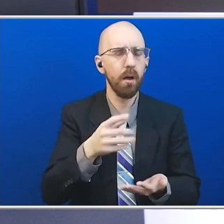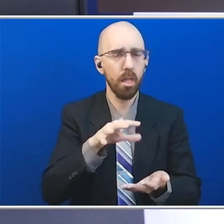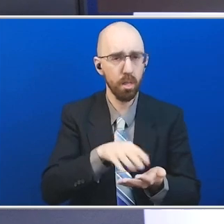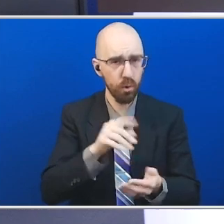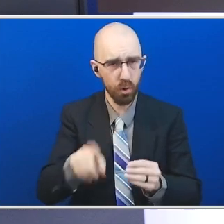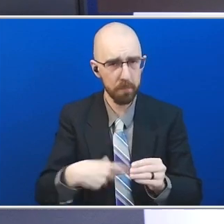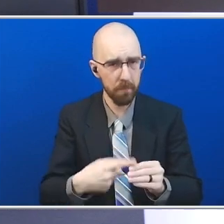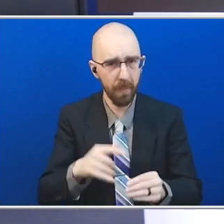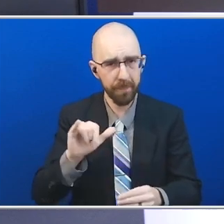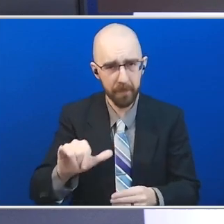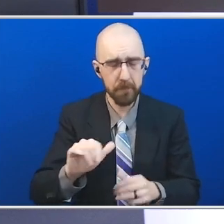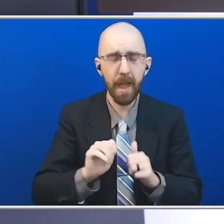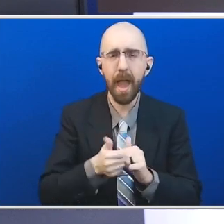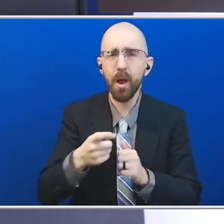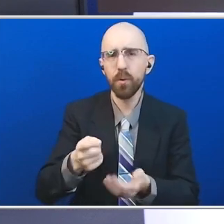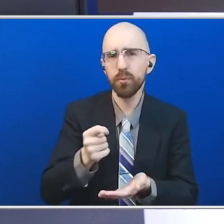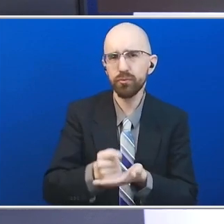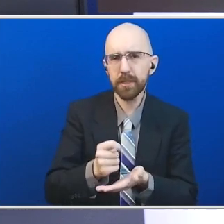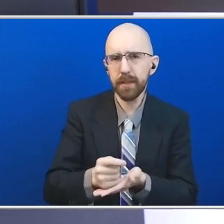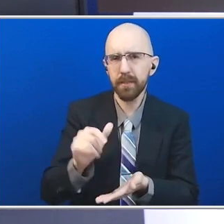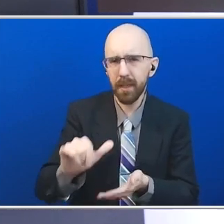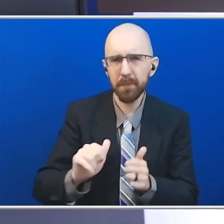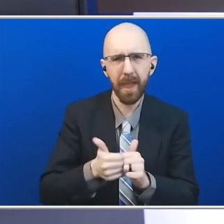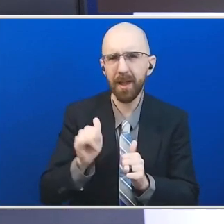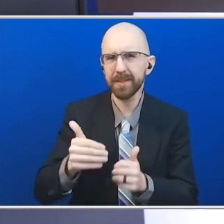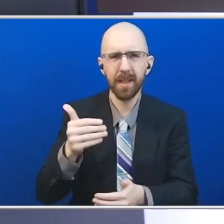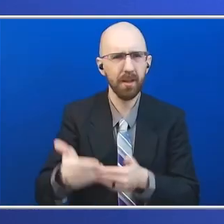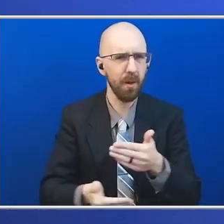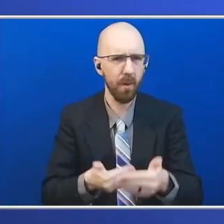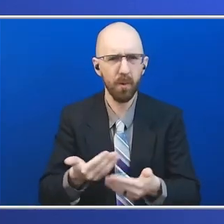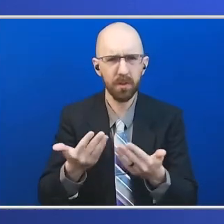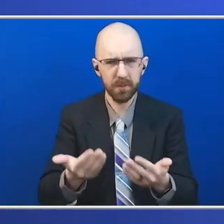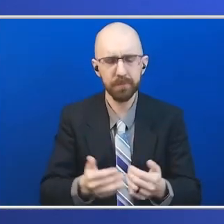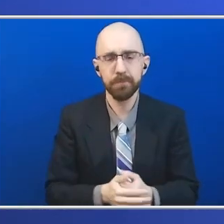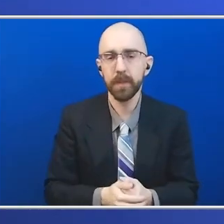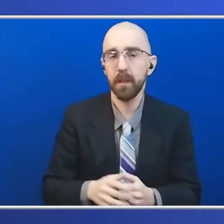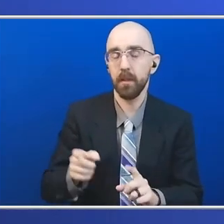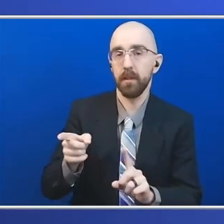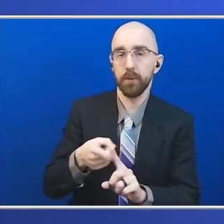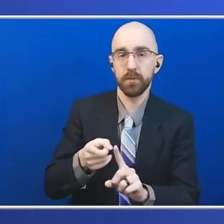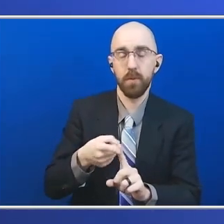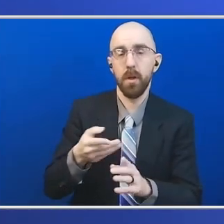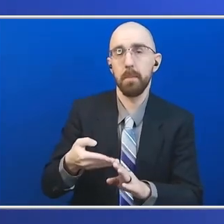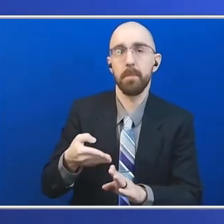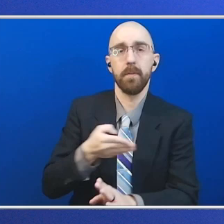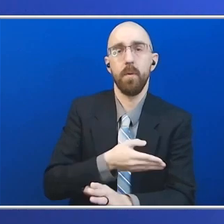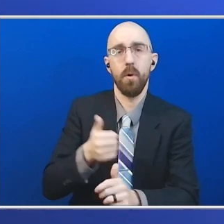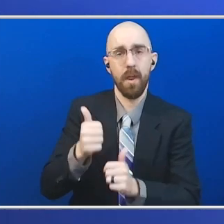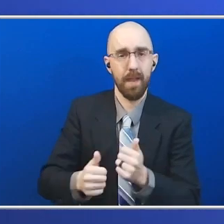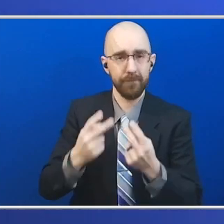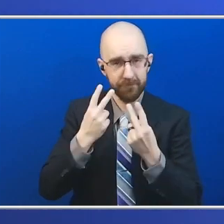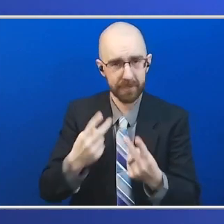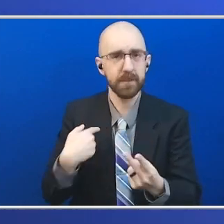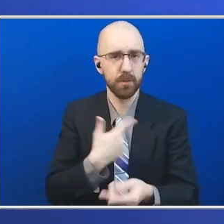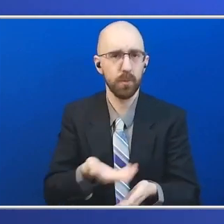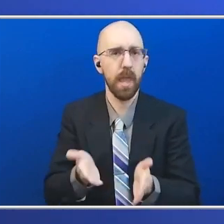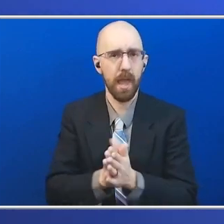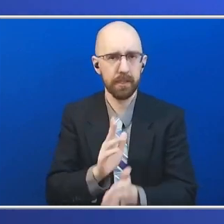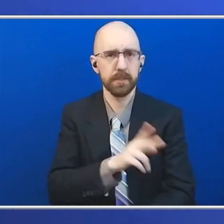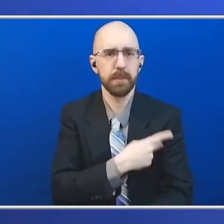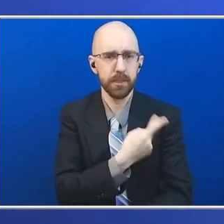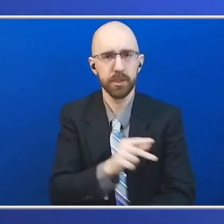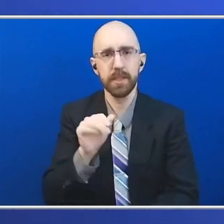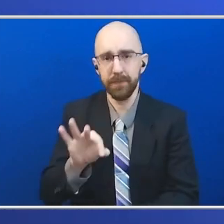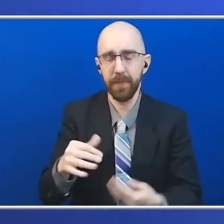you treat them? How does this go? So first of all, before every visit, we do ask our patients if they're having